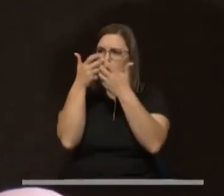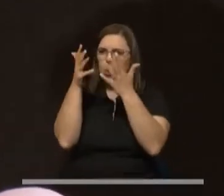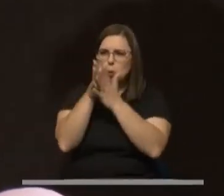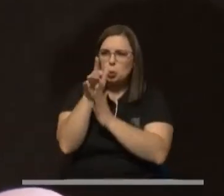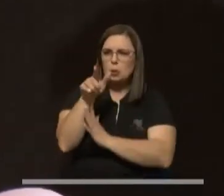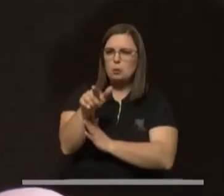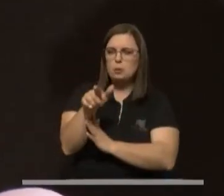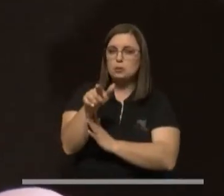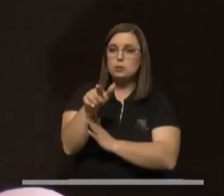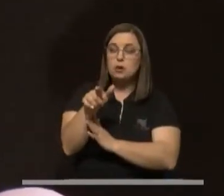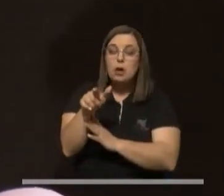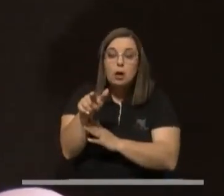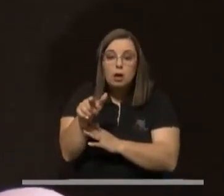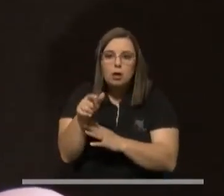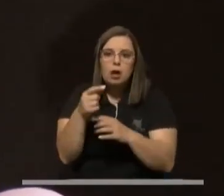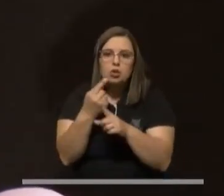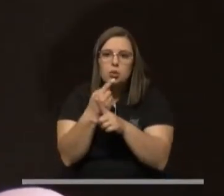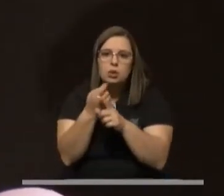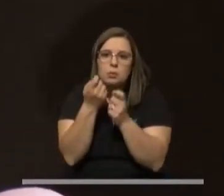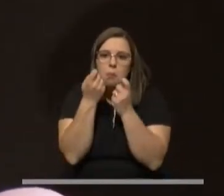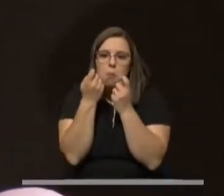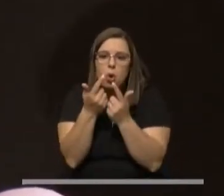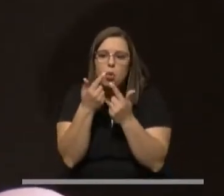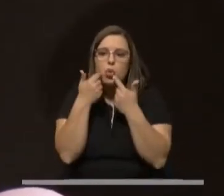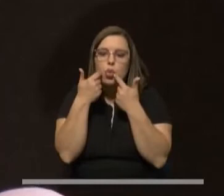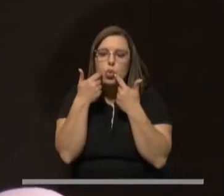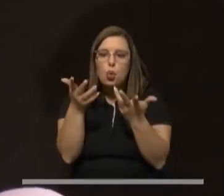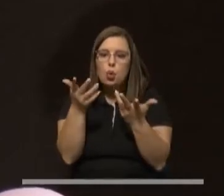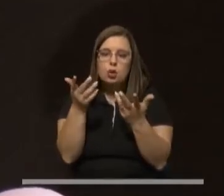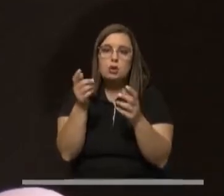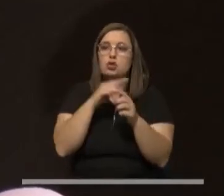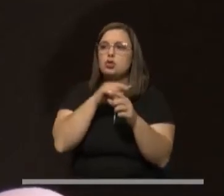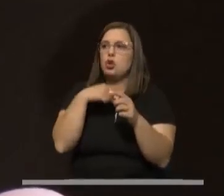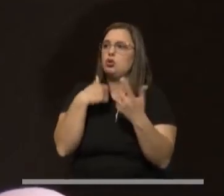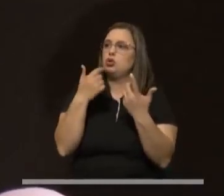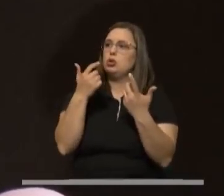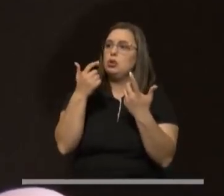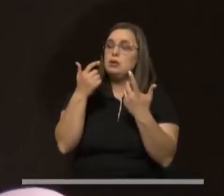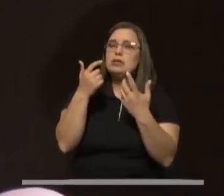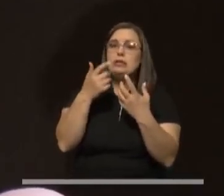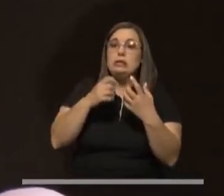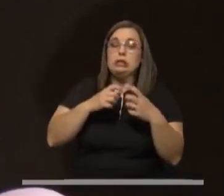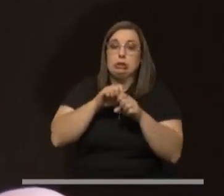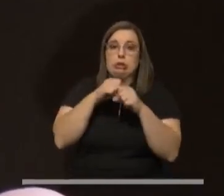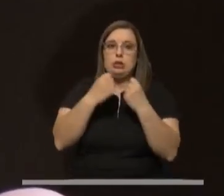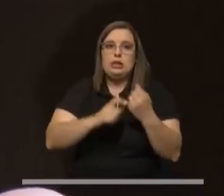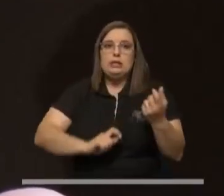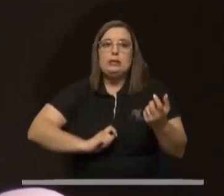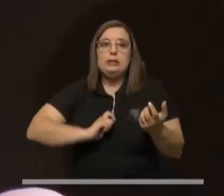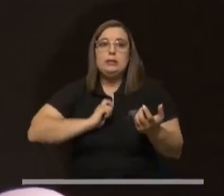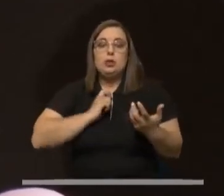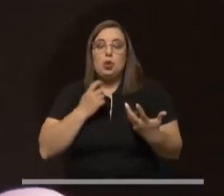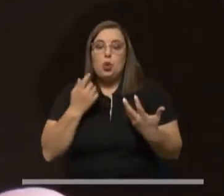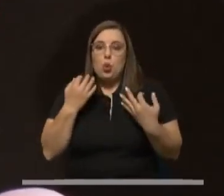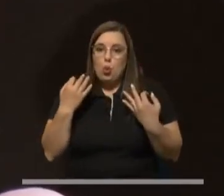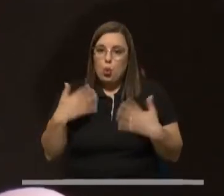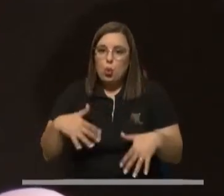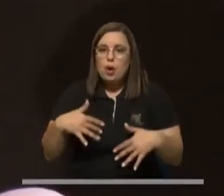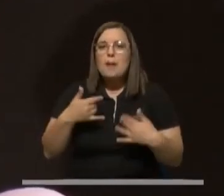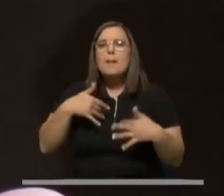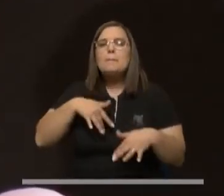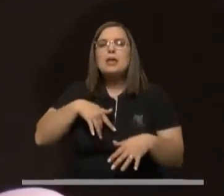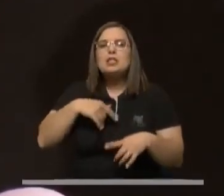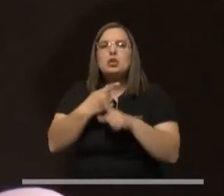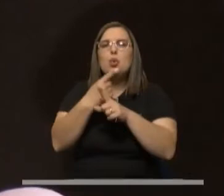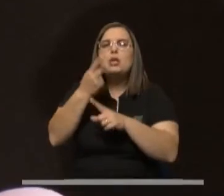Professor Neriti talks about a lot. Things last for a very short period of time. We live in societies that